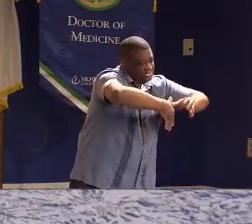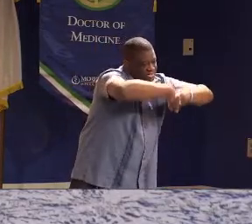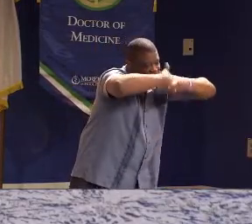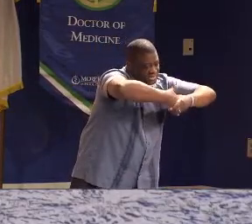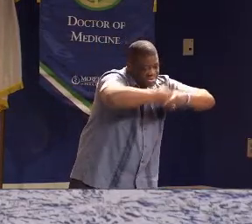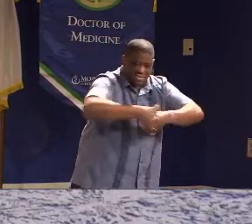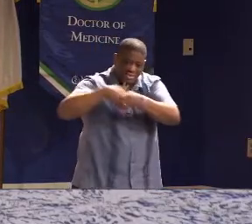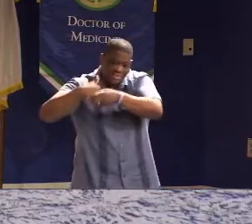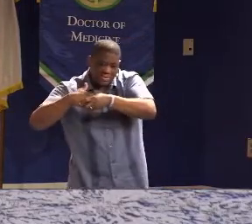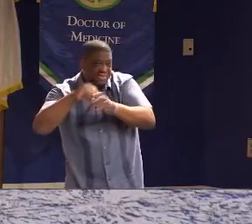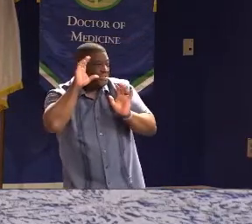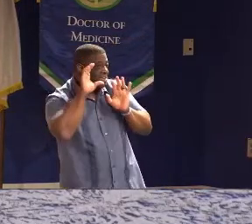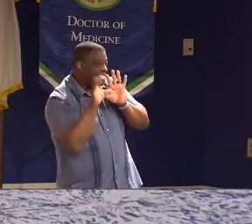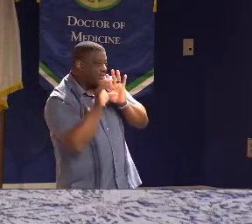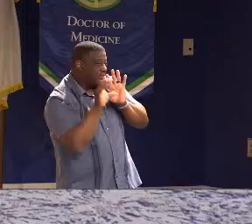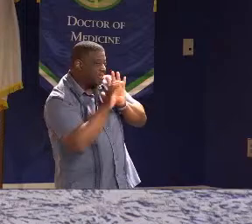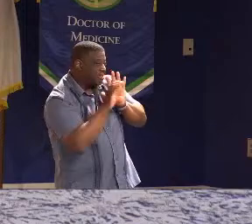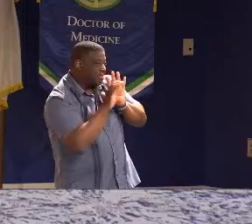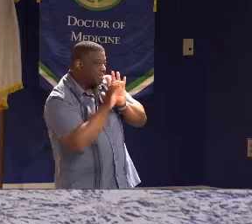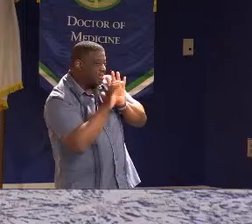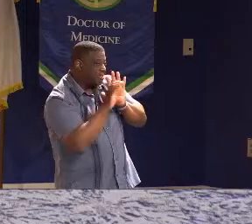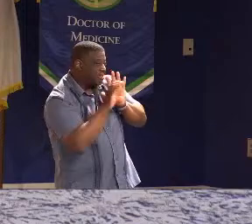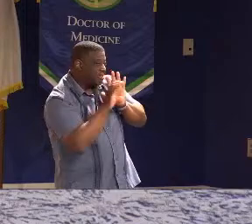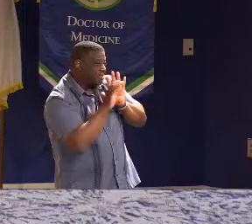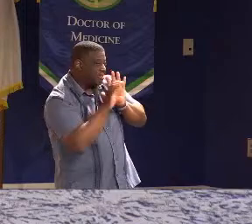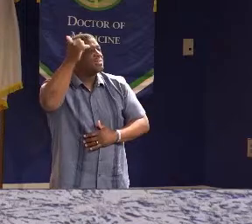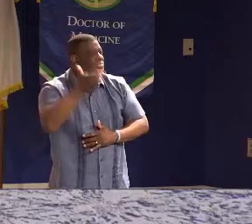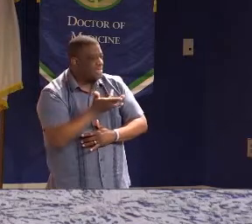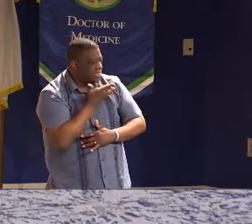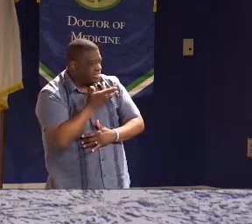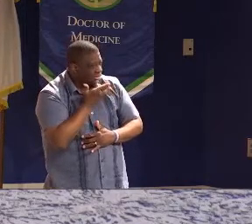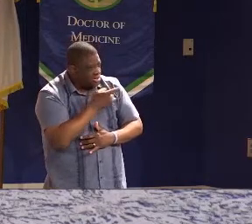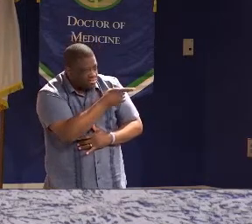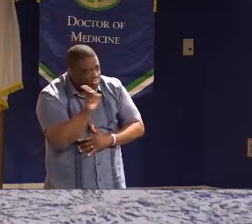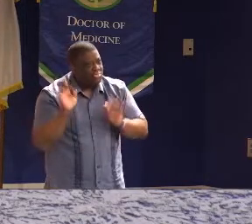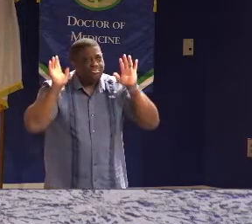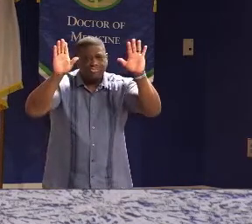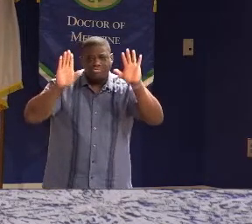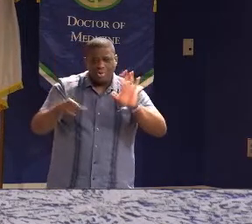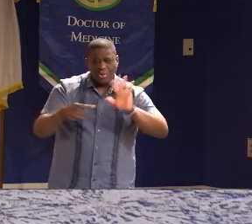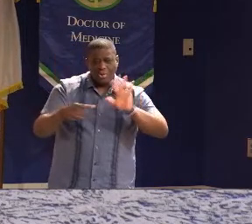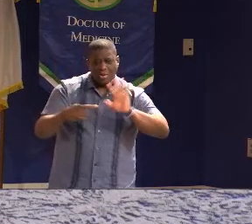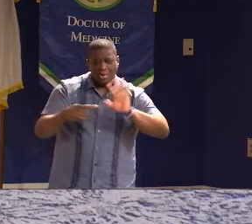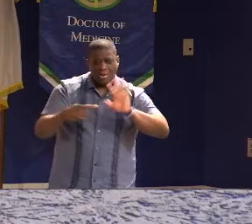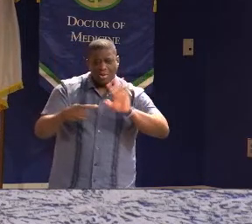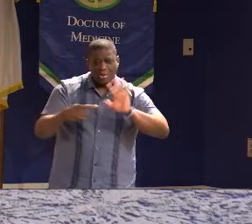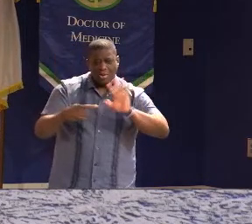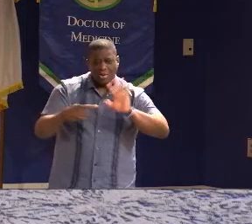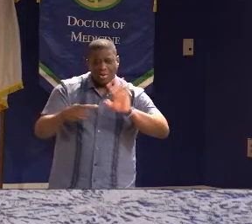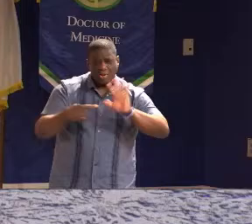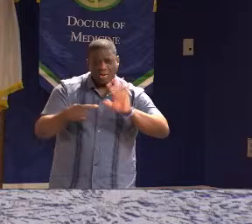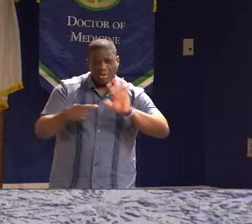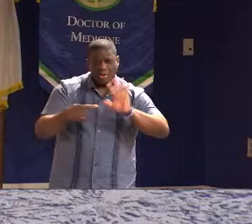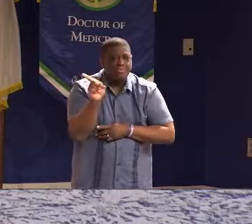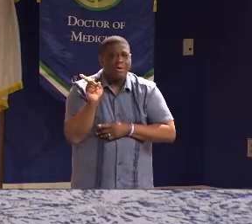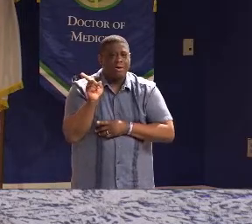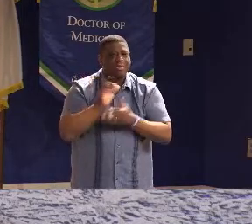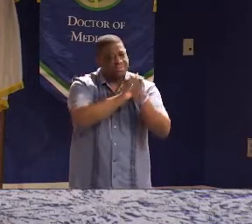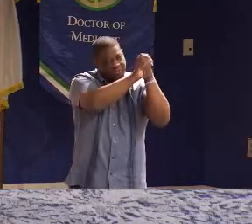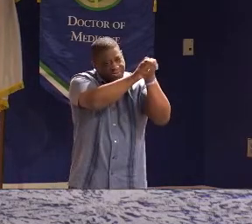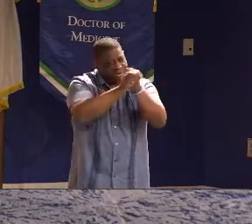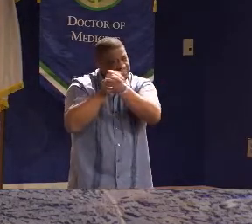tell you, best of luck. You're going to do great. You're going to show the world who we are. Congratulations.